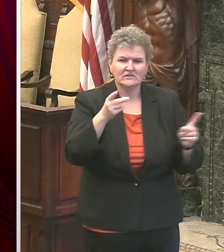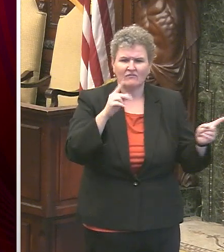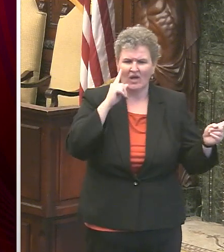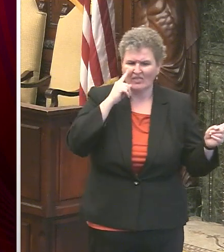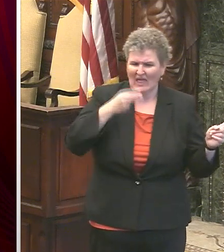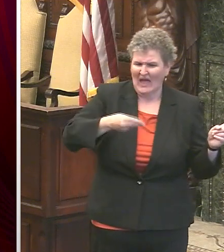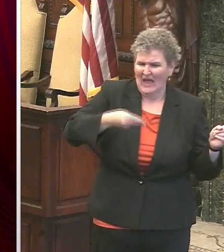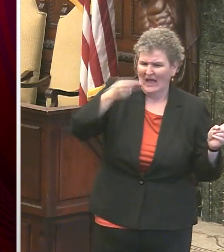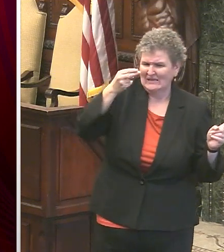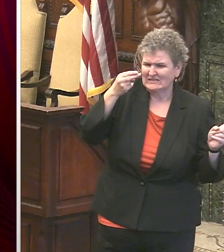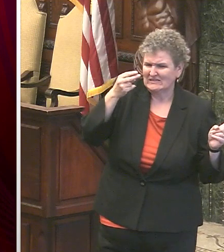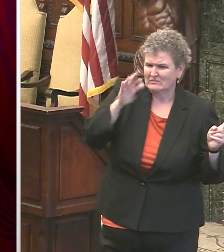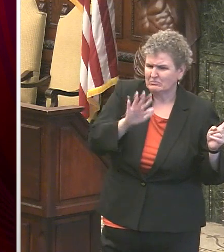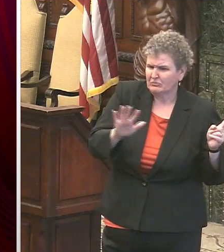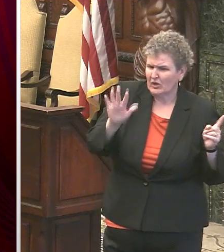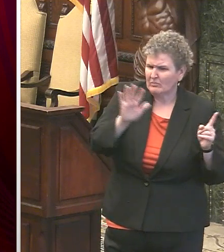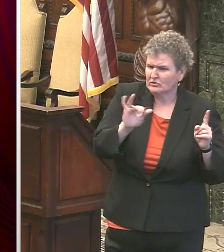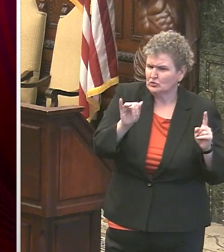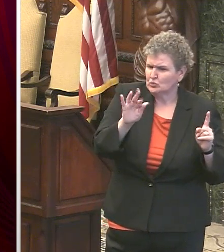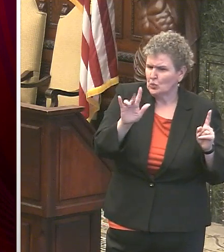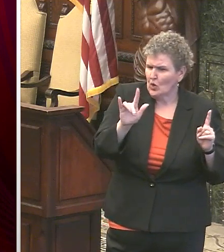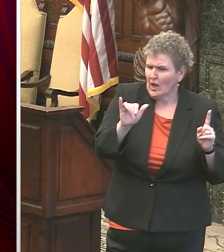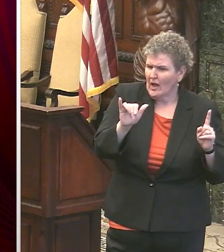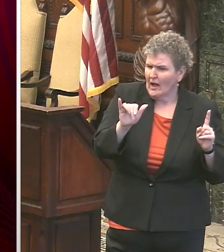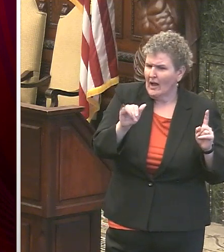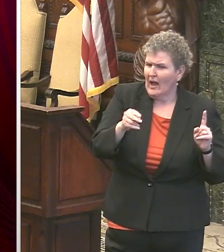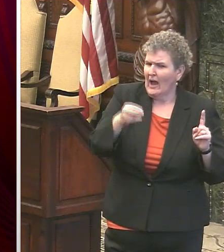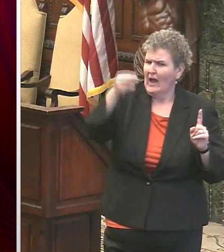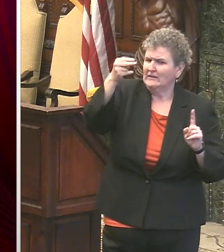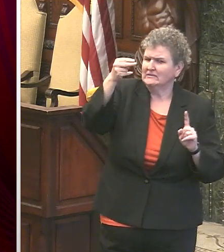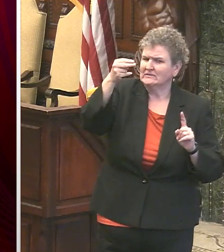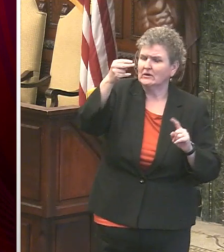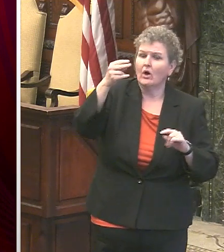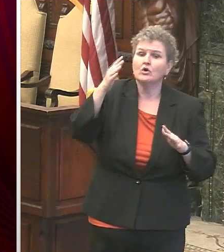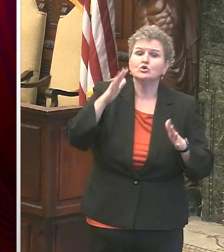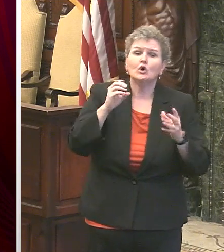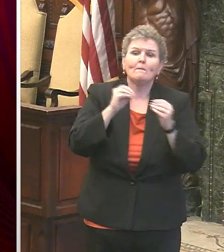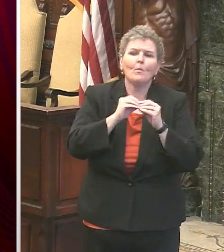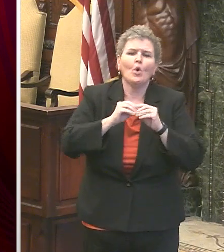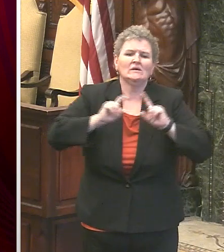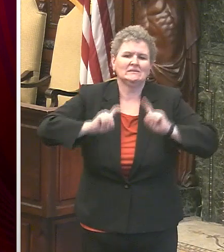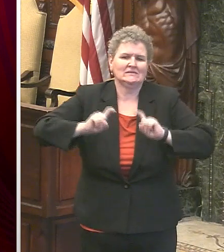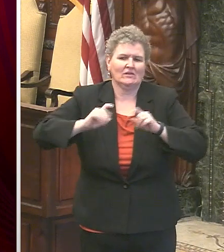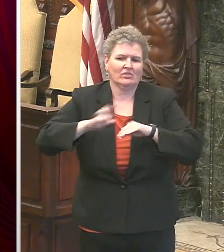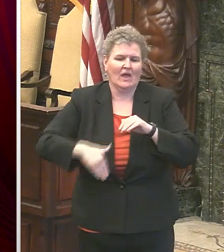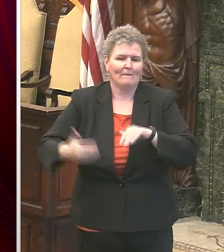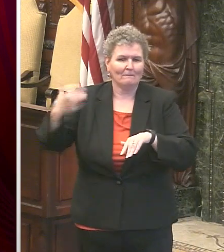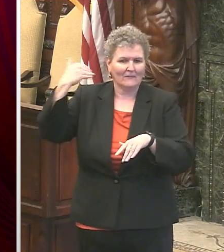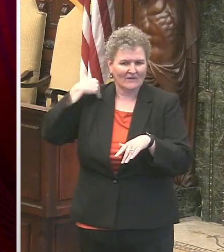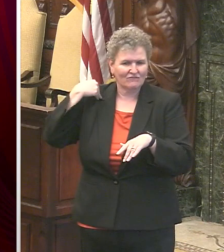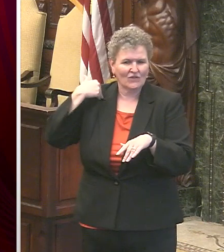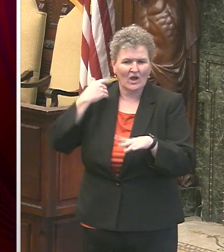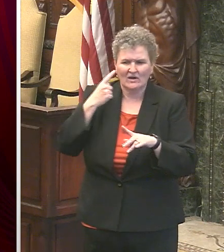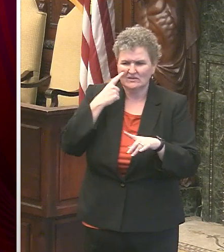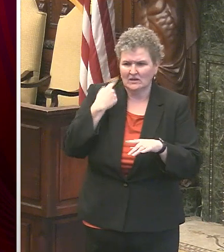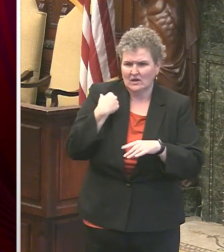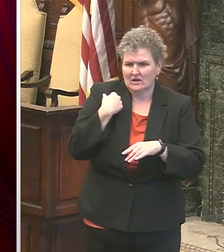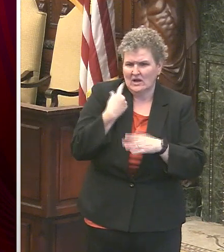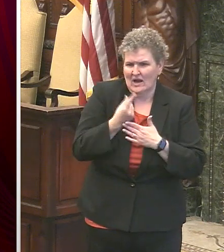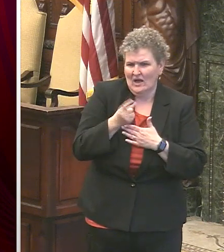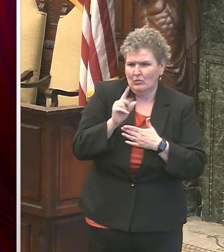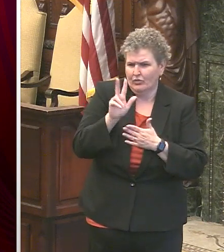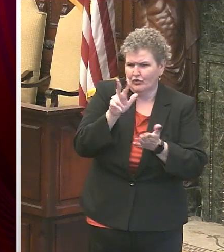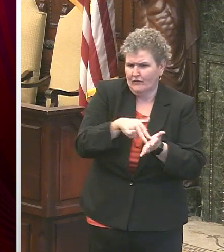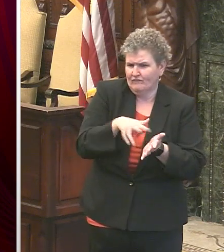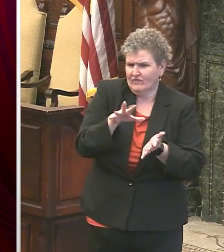sometime in July, but you do also need to take into account that we're doing a lot more testing than we were then. I believe in the last week, we're testing about 3,500 people a day, which is